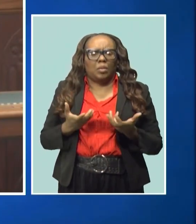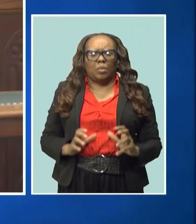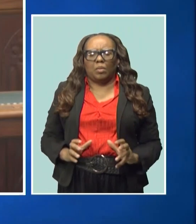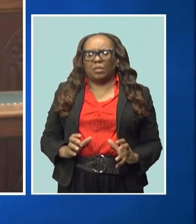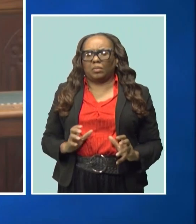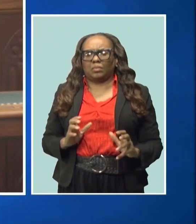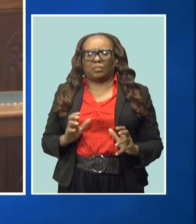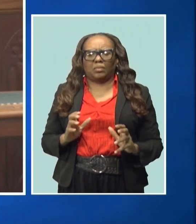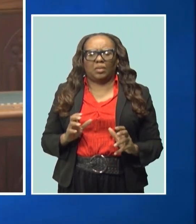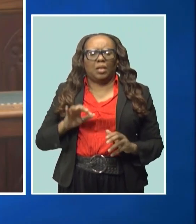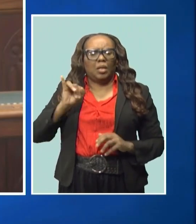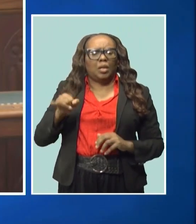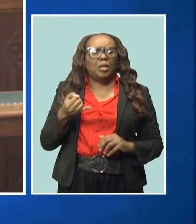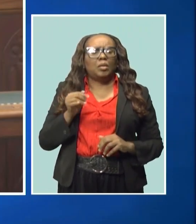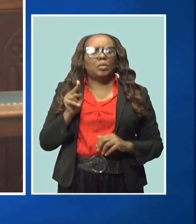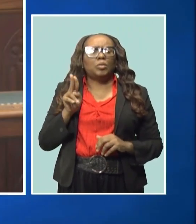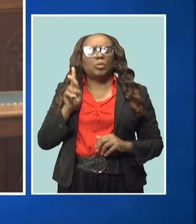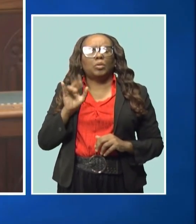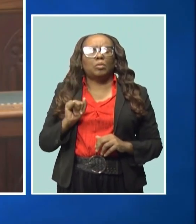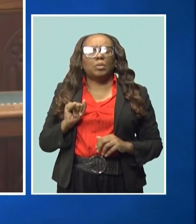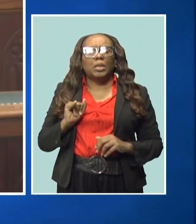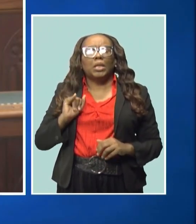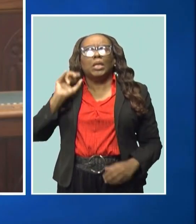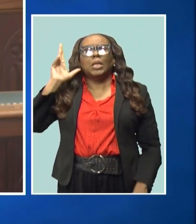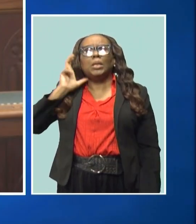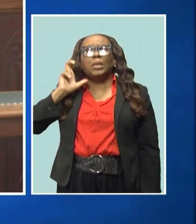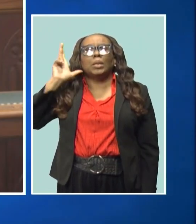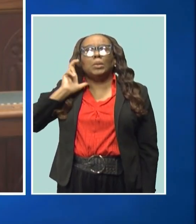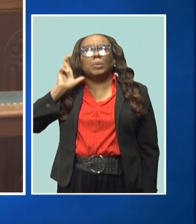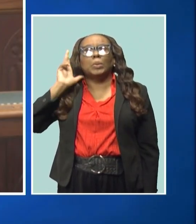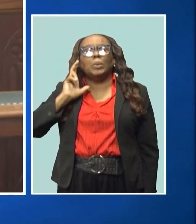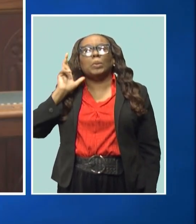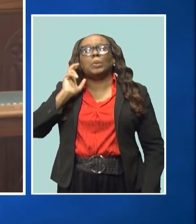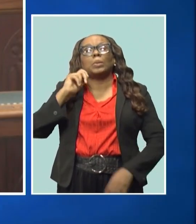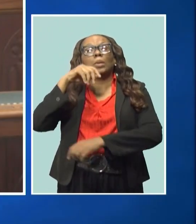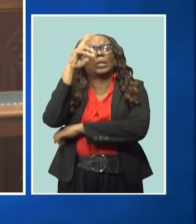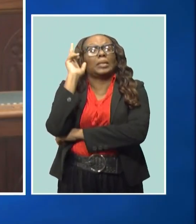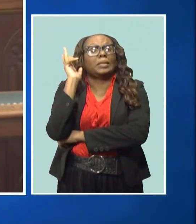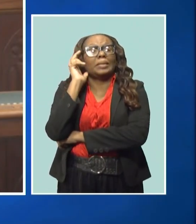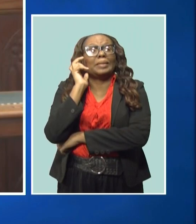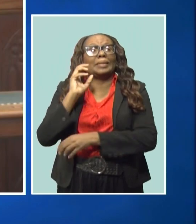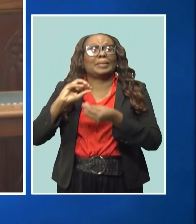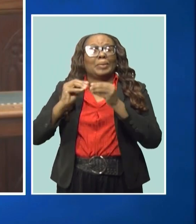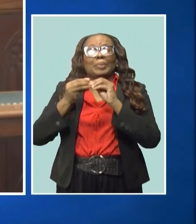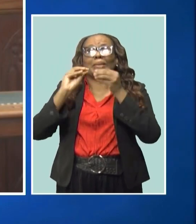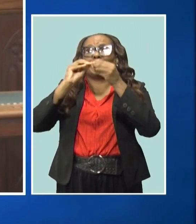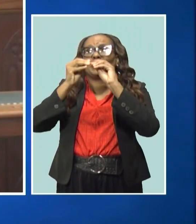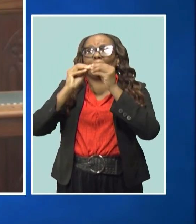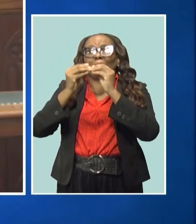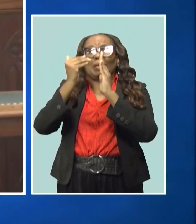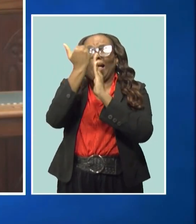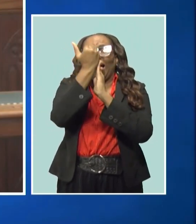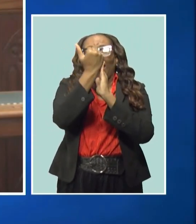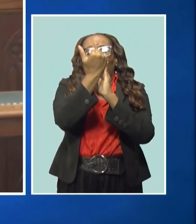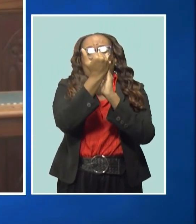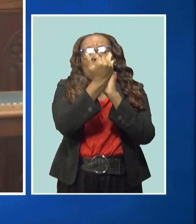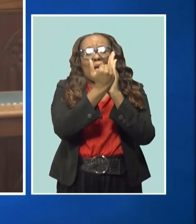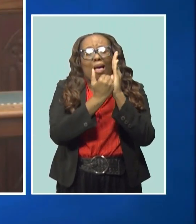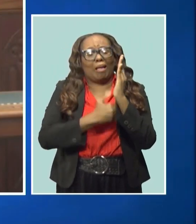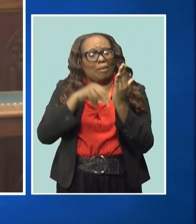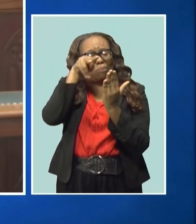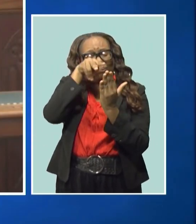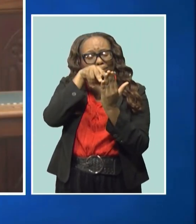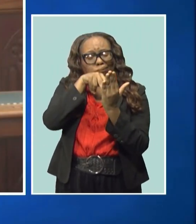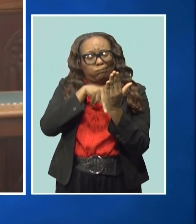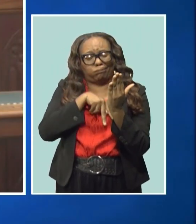and deliberate on a financial crime or listen to evidence of a financial crime, hearing numbers and statistics and poring over, in